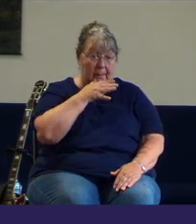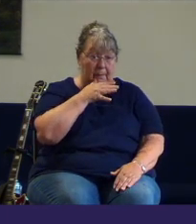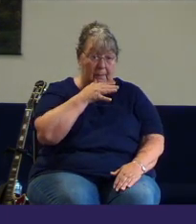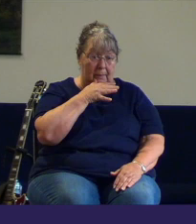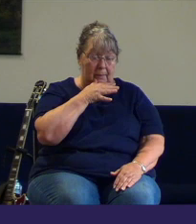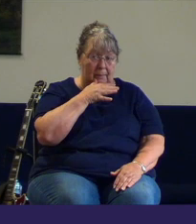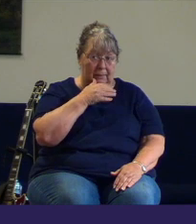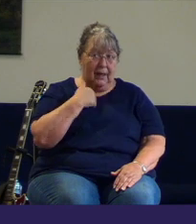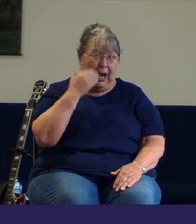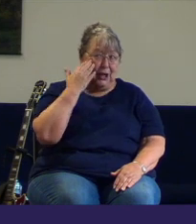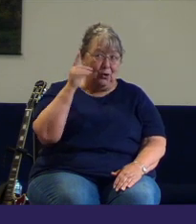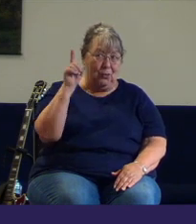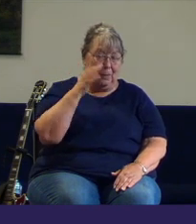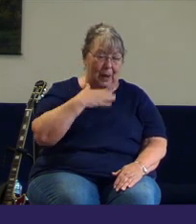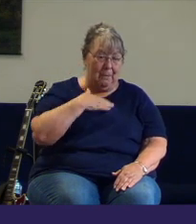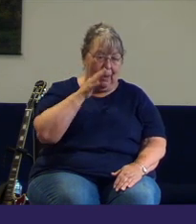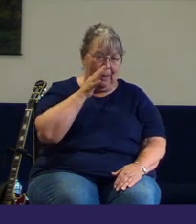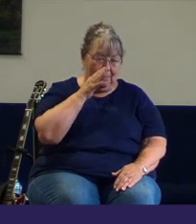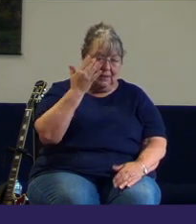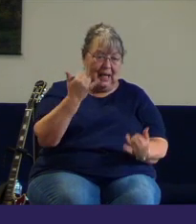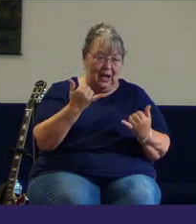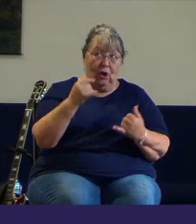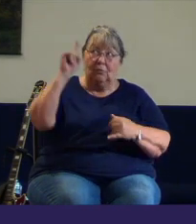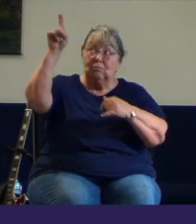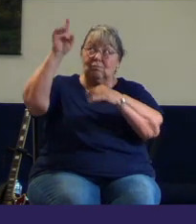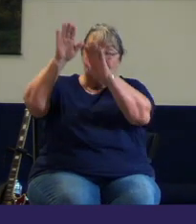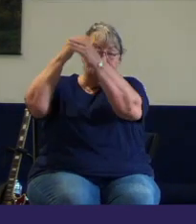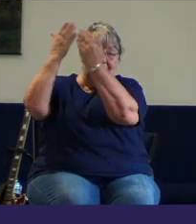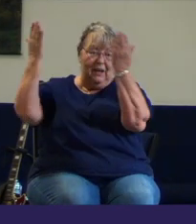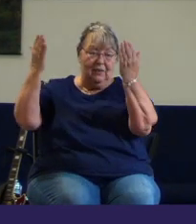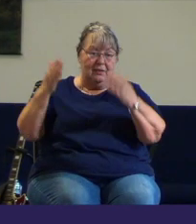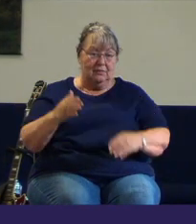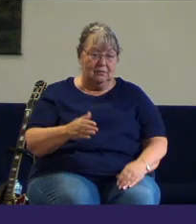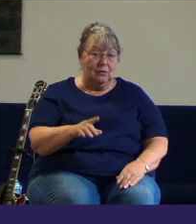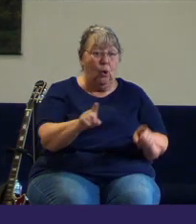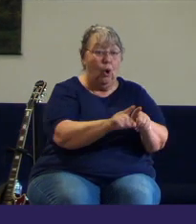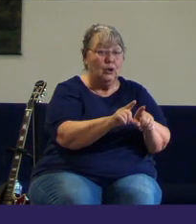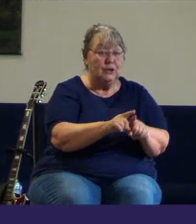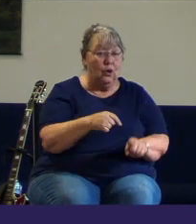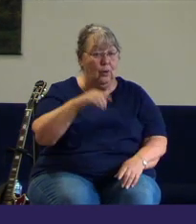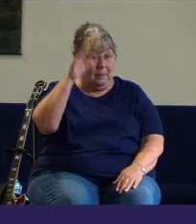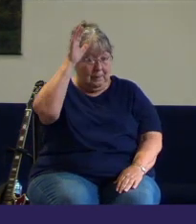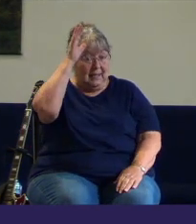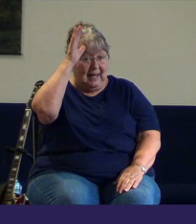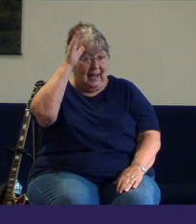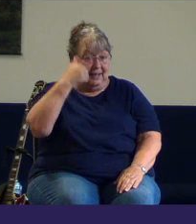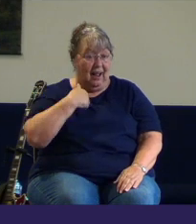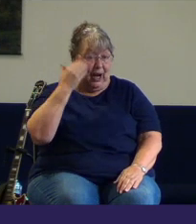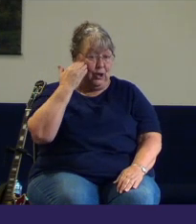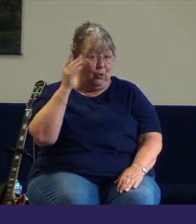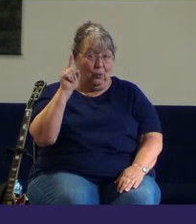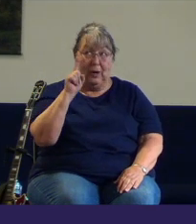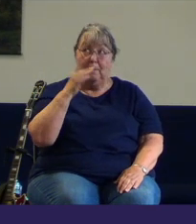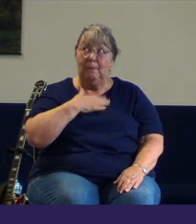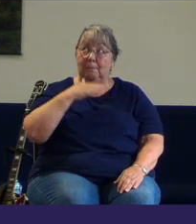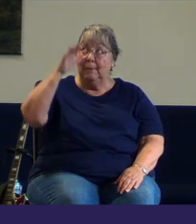And I know where she's at. And I did with my dad. And I know where he's at.